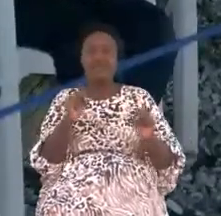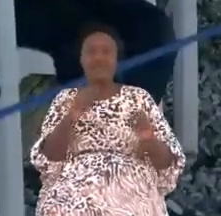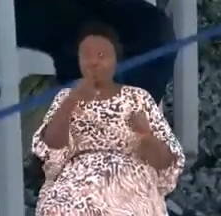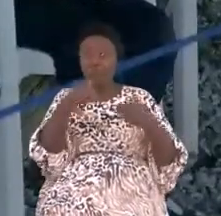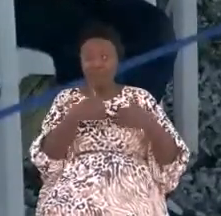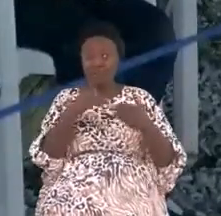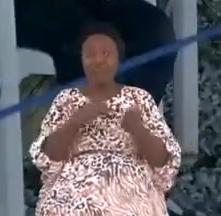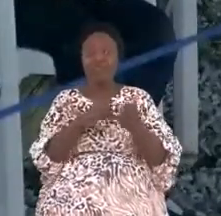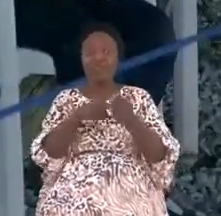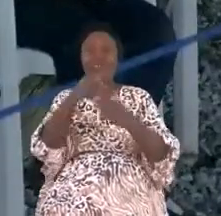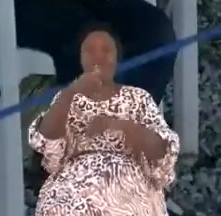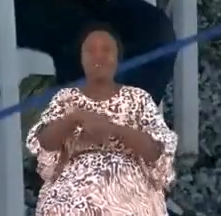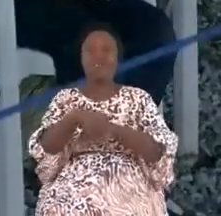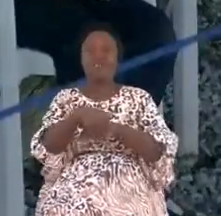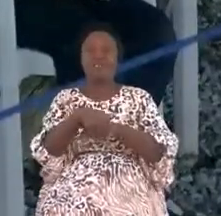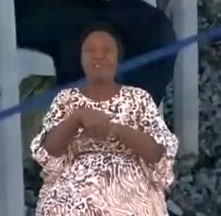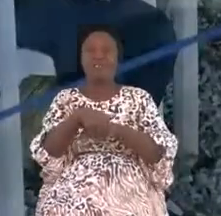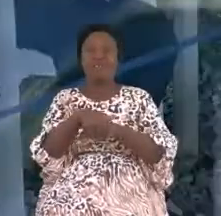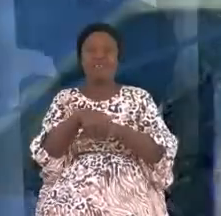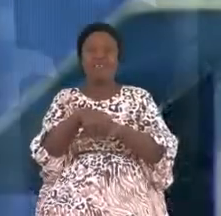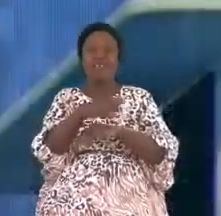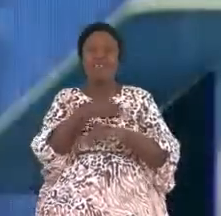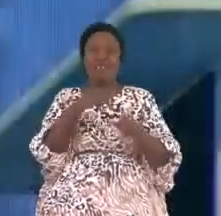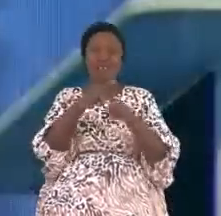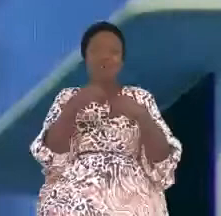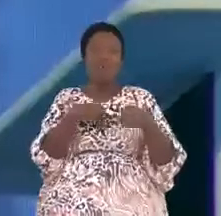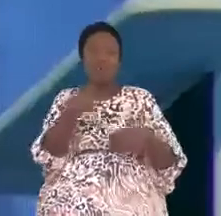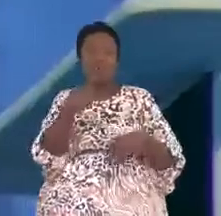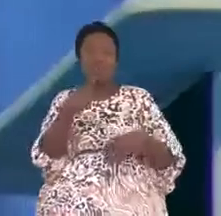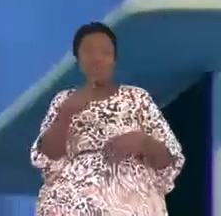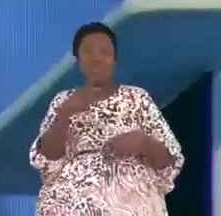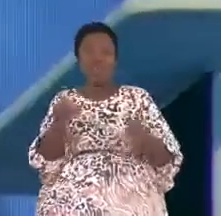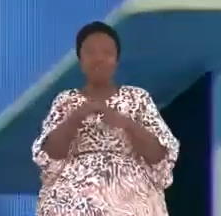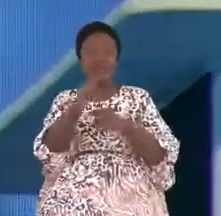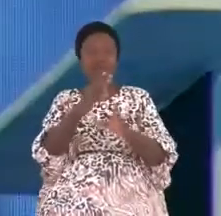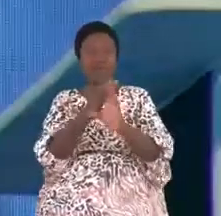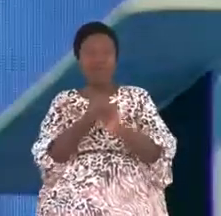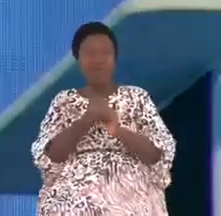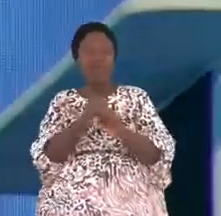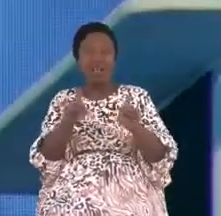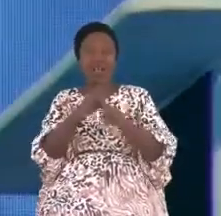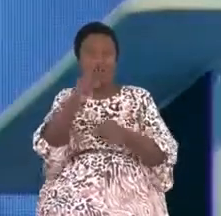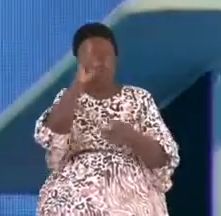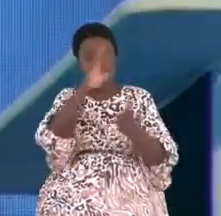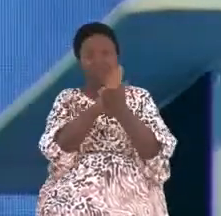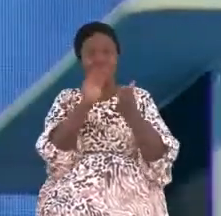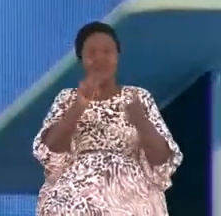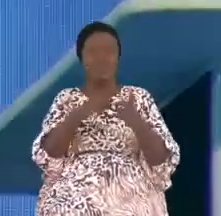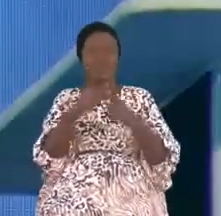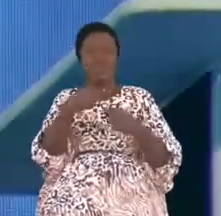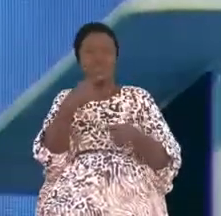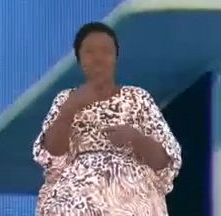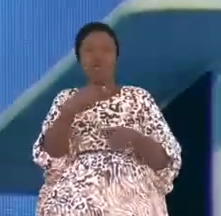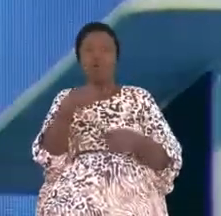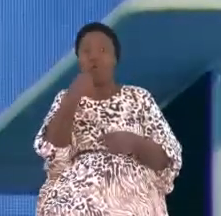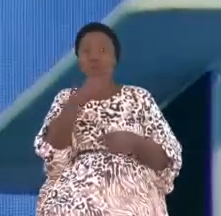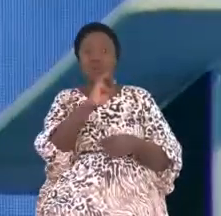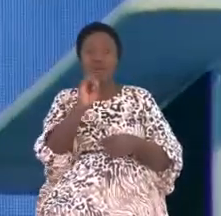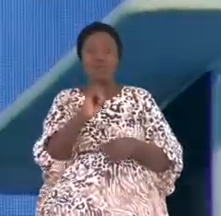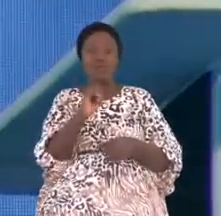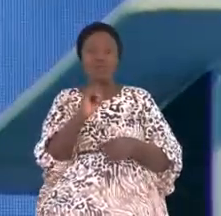tonight as you accept as you receive as you believe it says whosoever